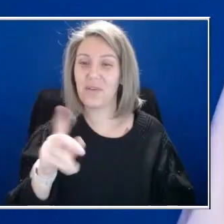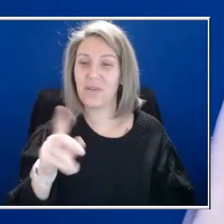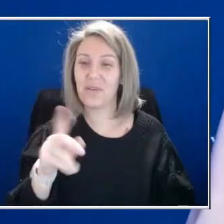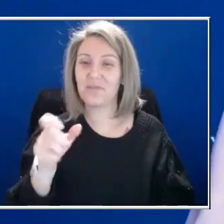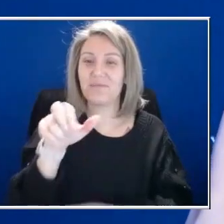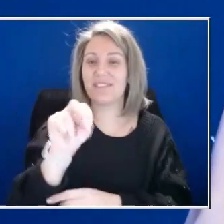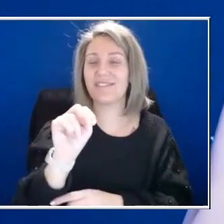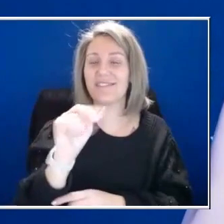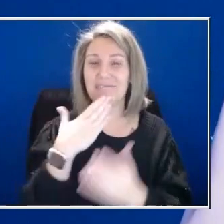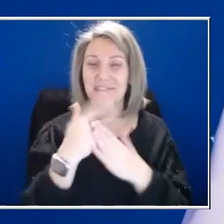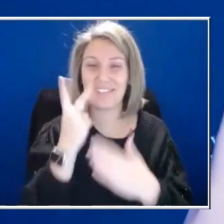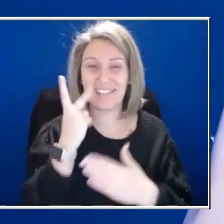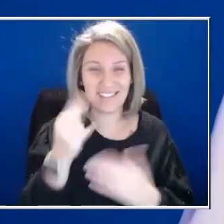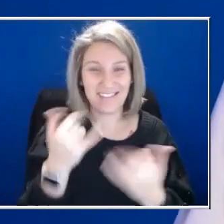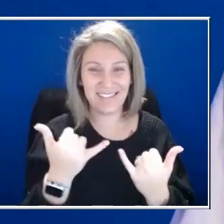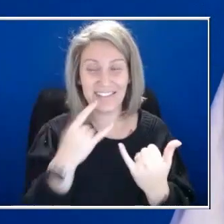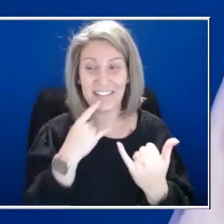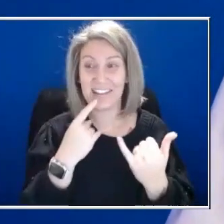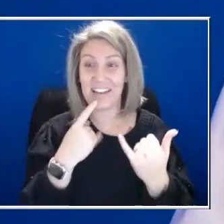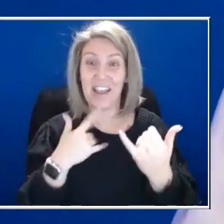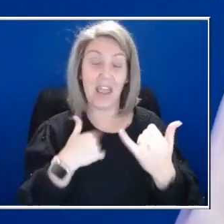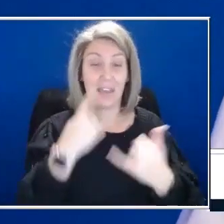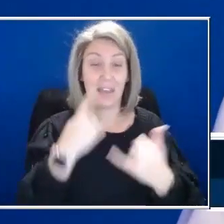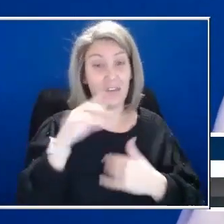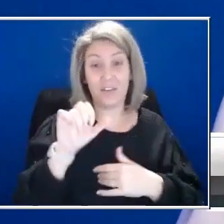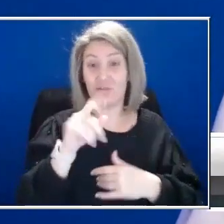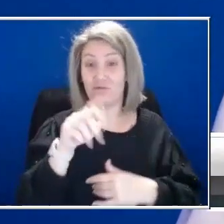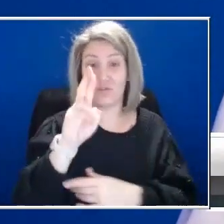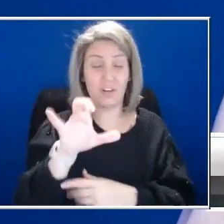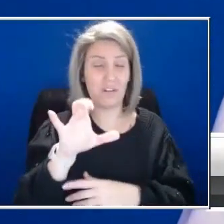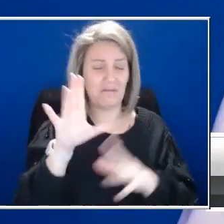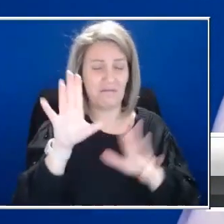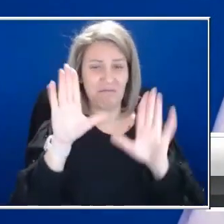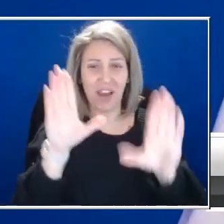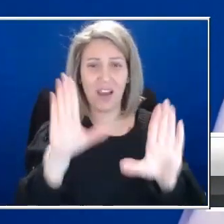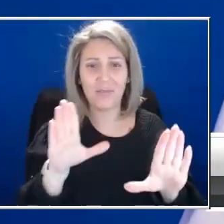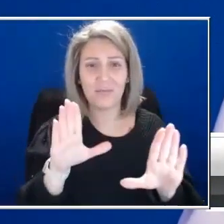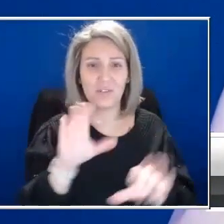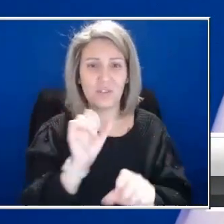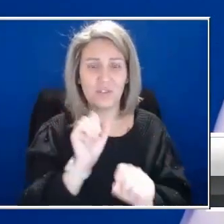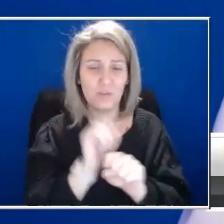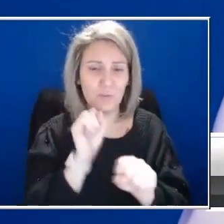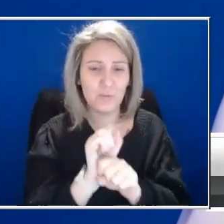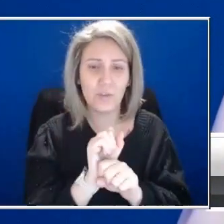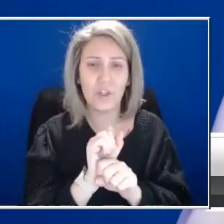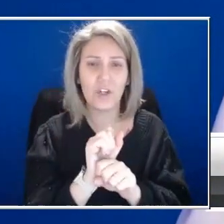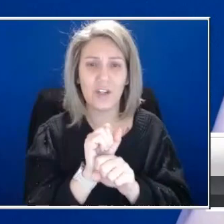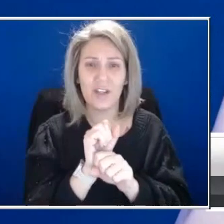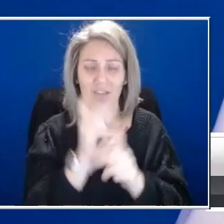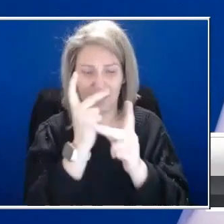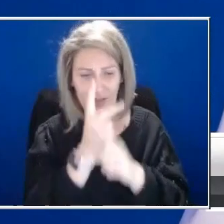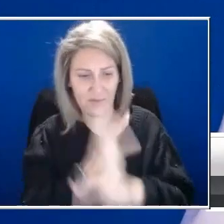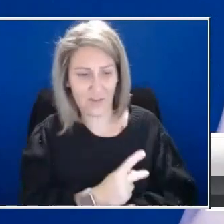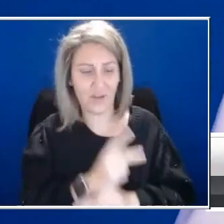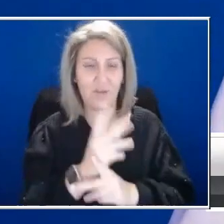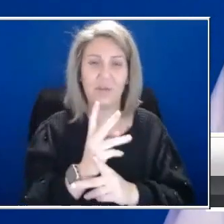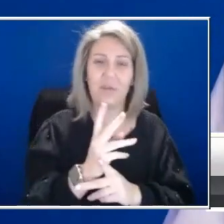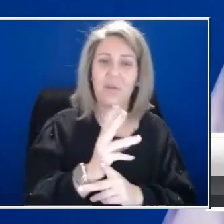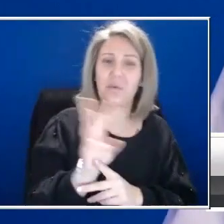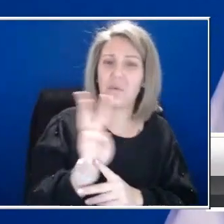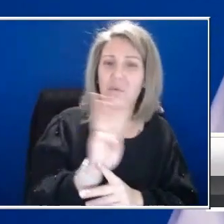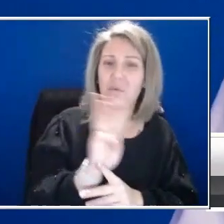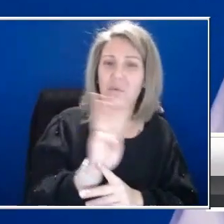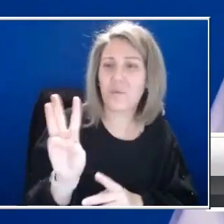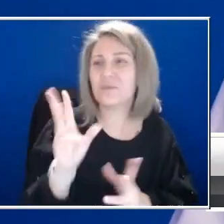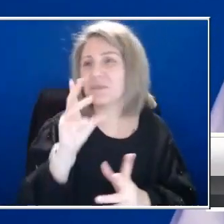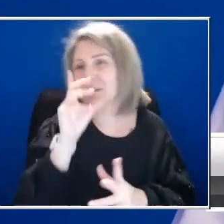here. And I mean, I think Sherry did a fabulous job of navigating the worldwide interweb. I mean, the amount of